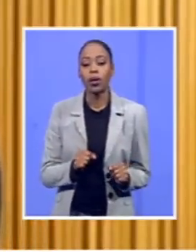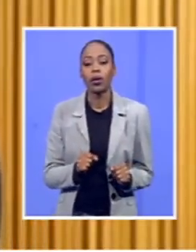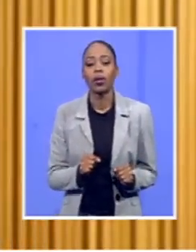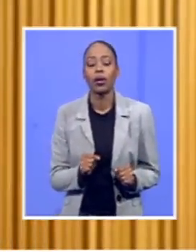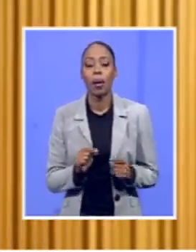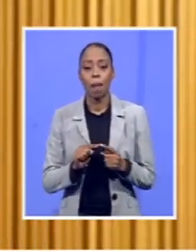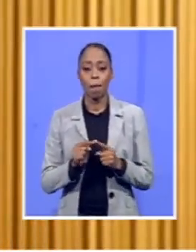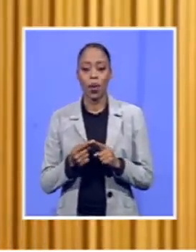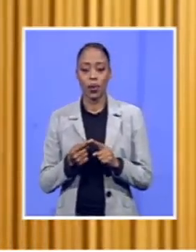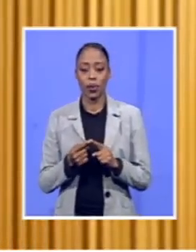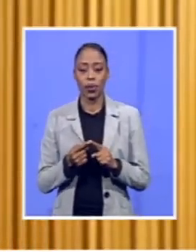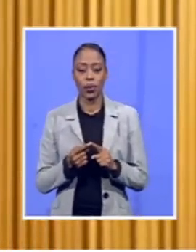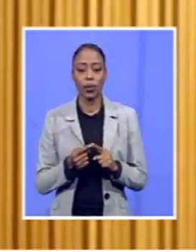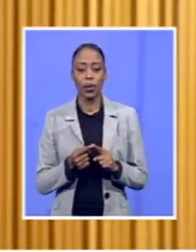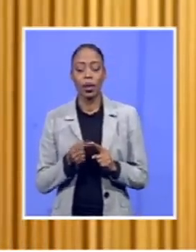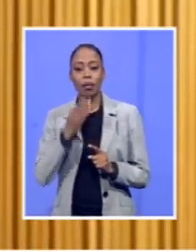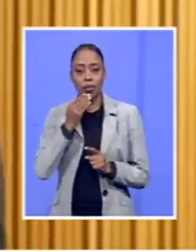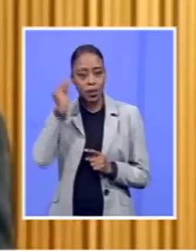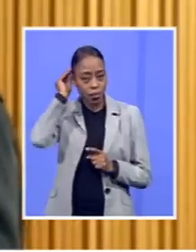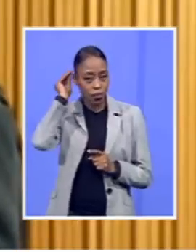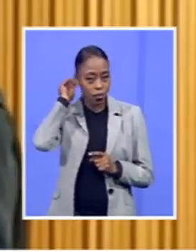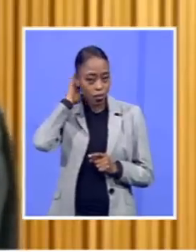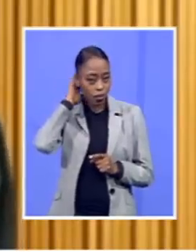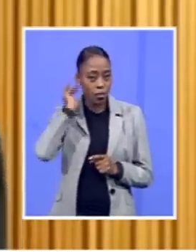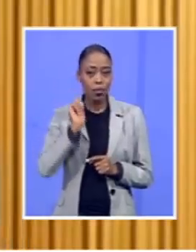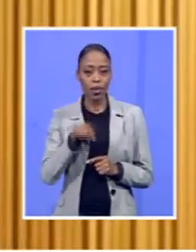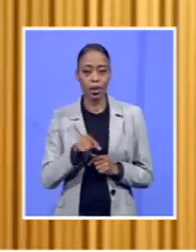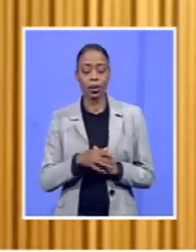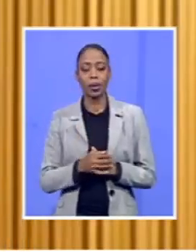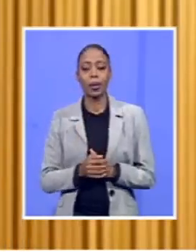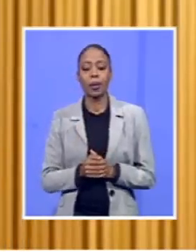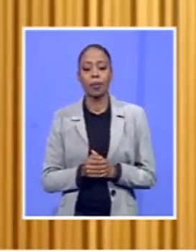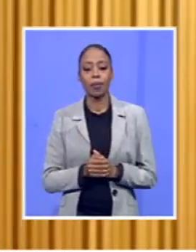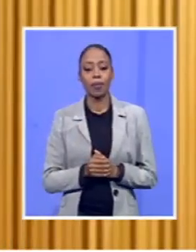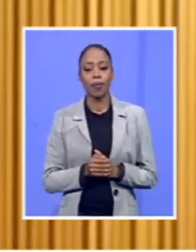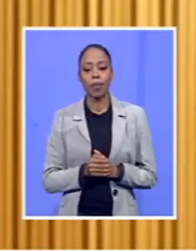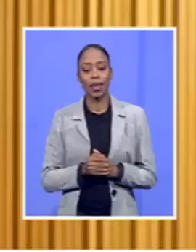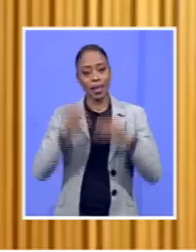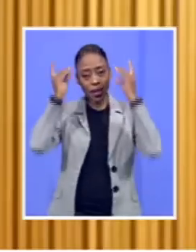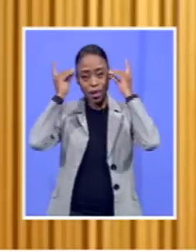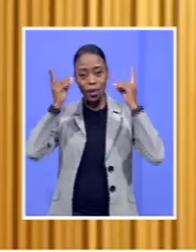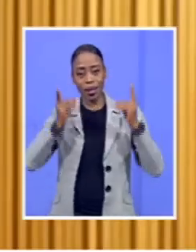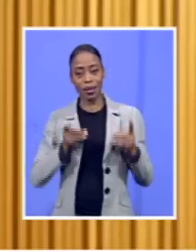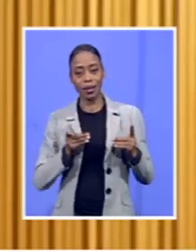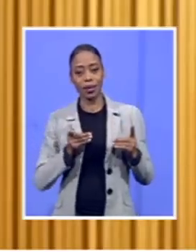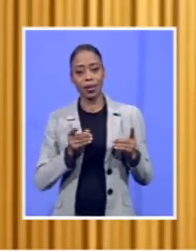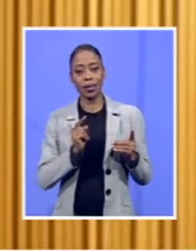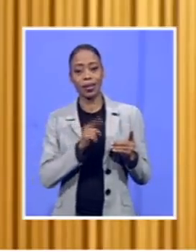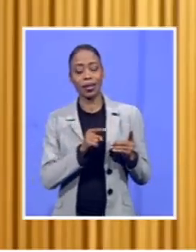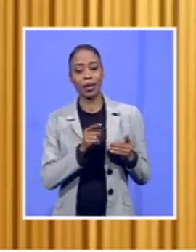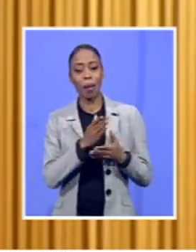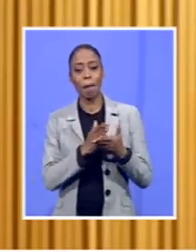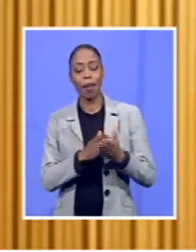quick point, which must just be at the back of your lordships' minds. That the judgment in part